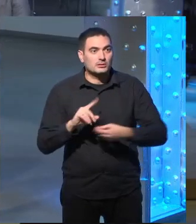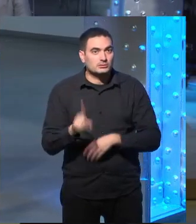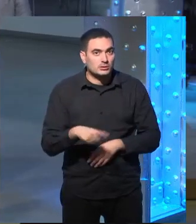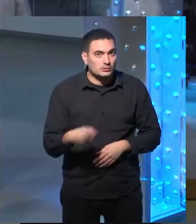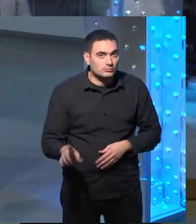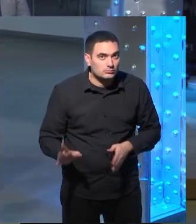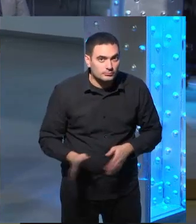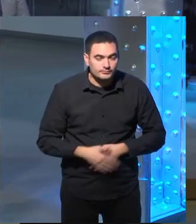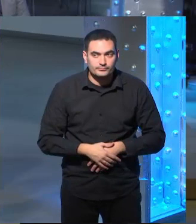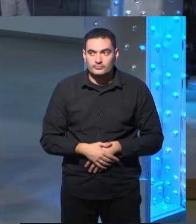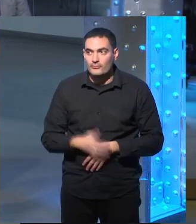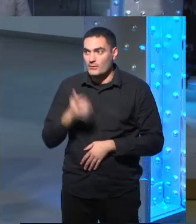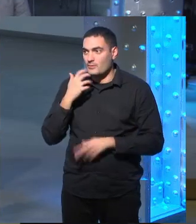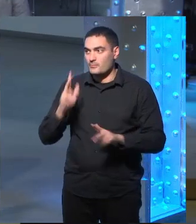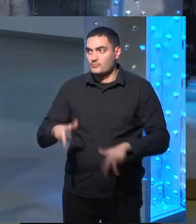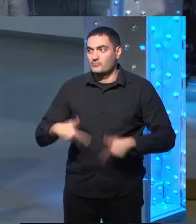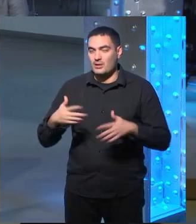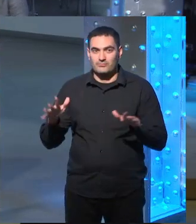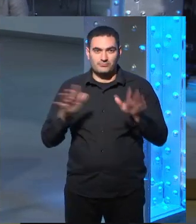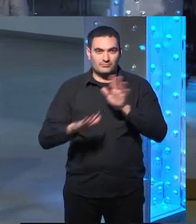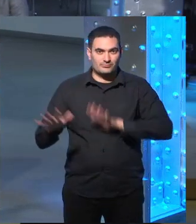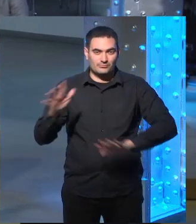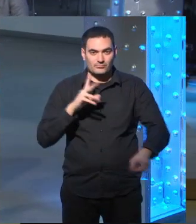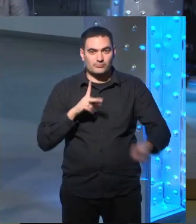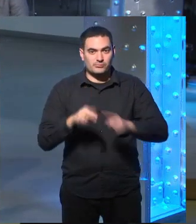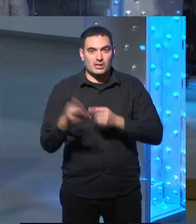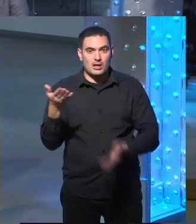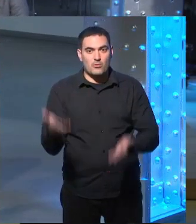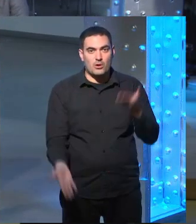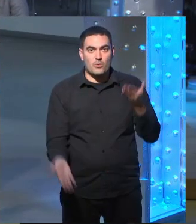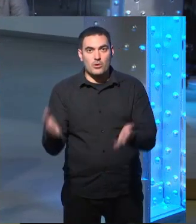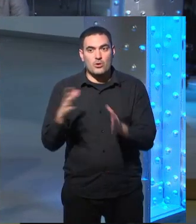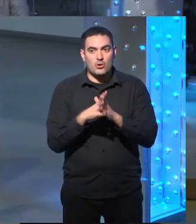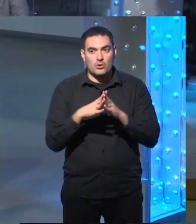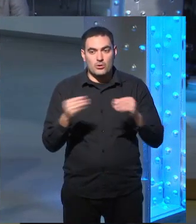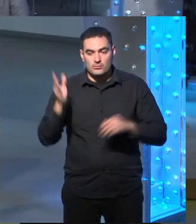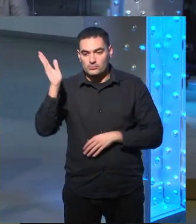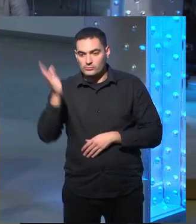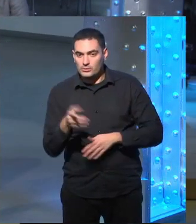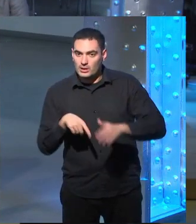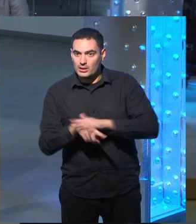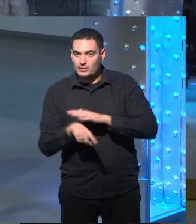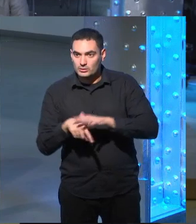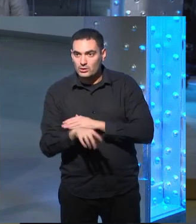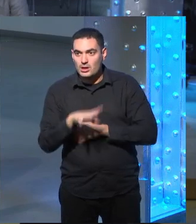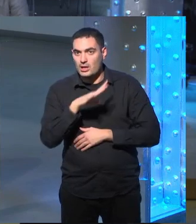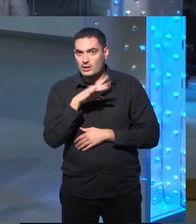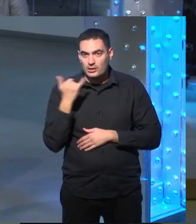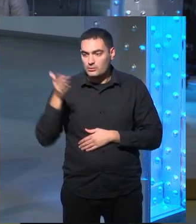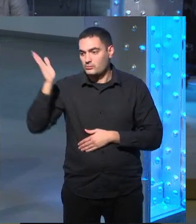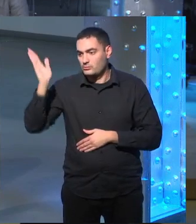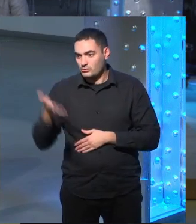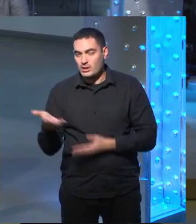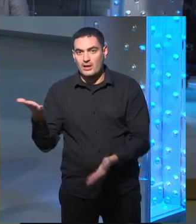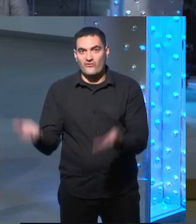at the university level, if possible? Well, university assessment dash